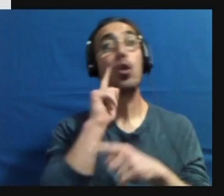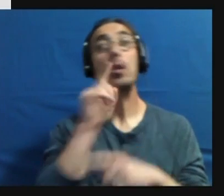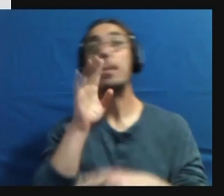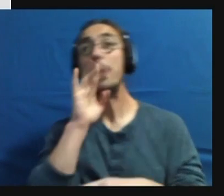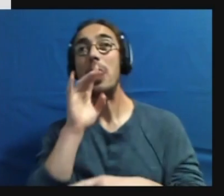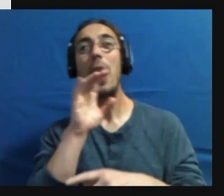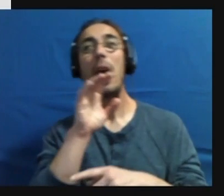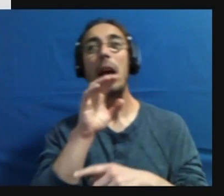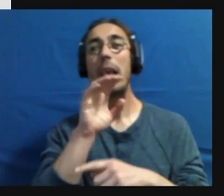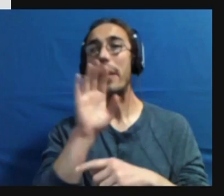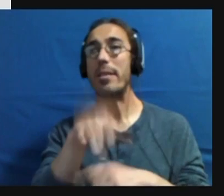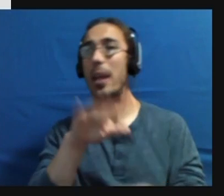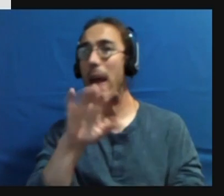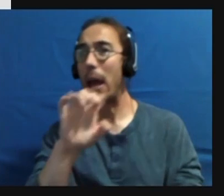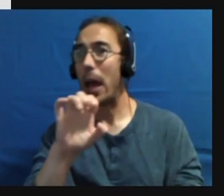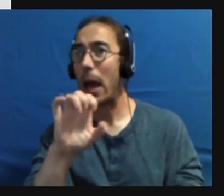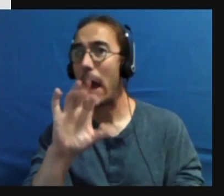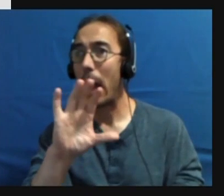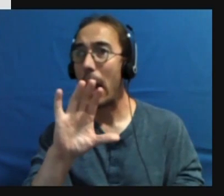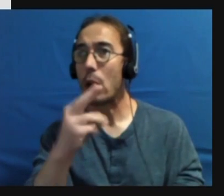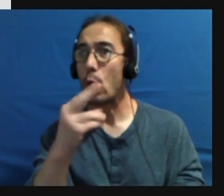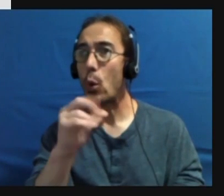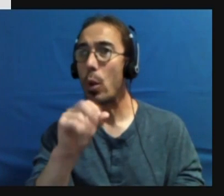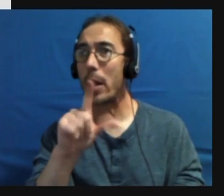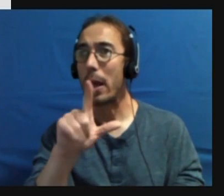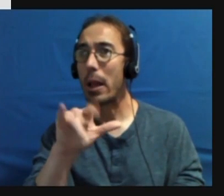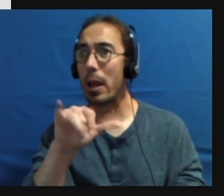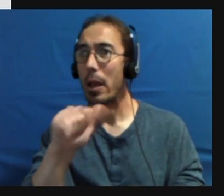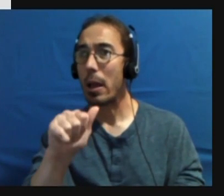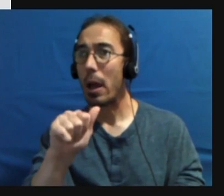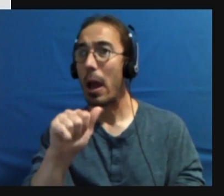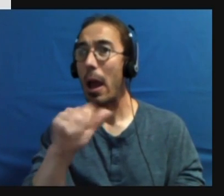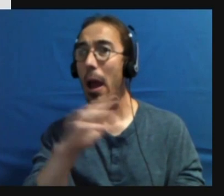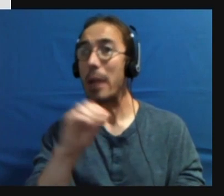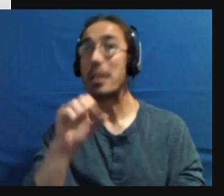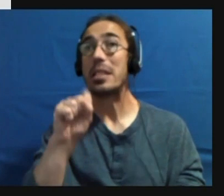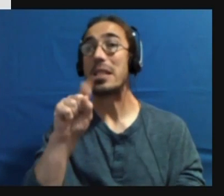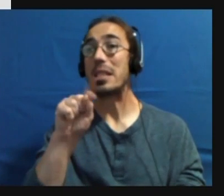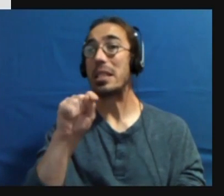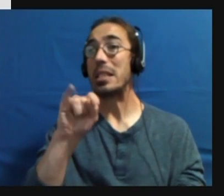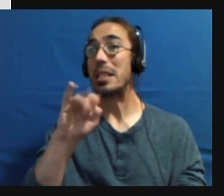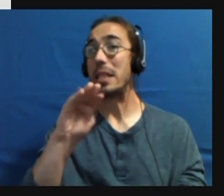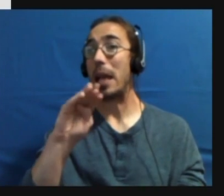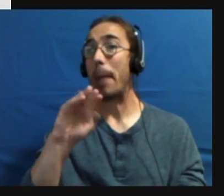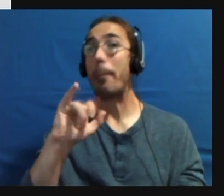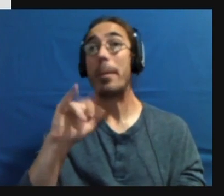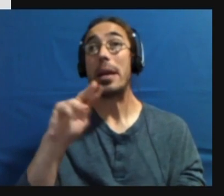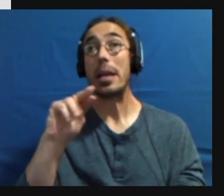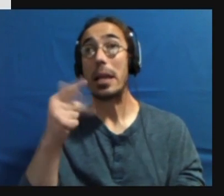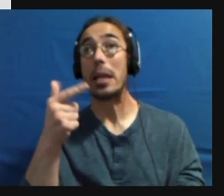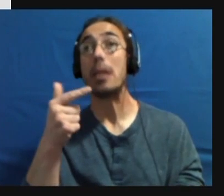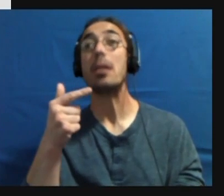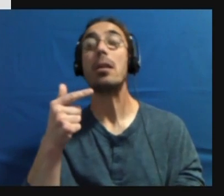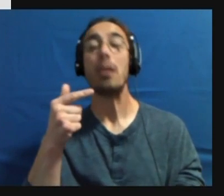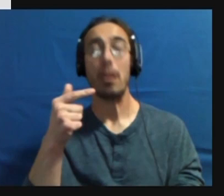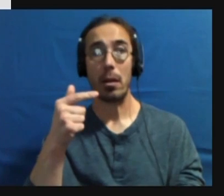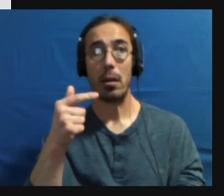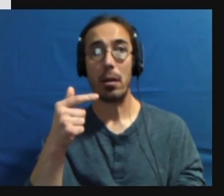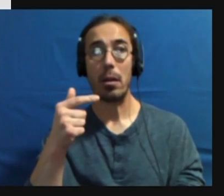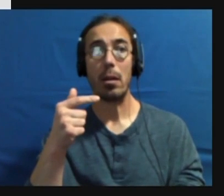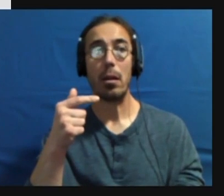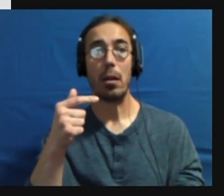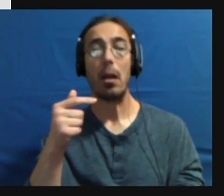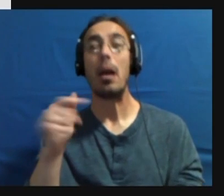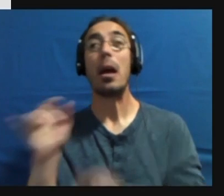is stimming. That's what this one is talking about. The insistence on sameness,